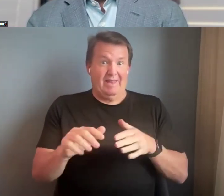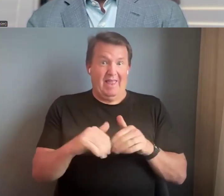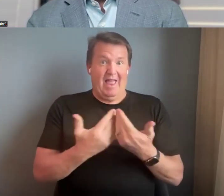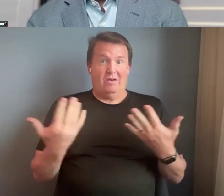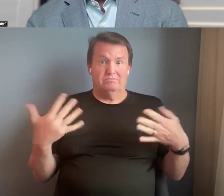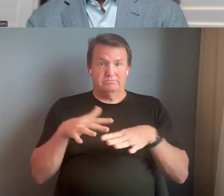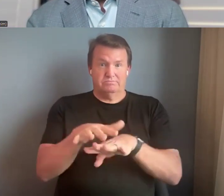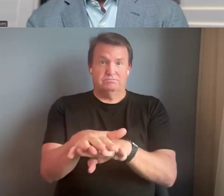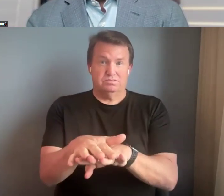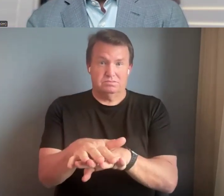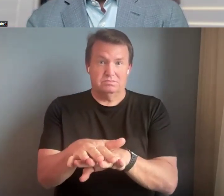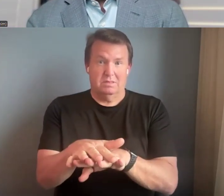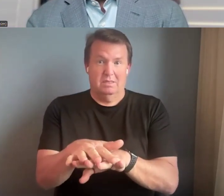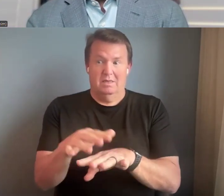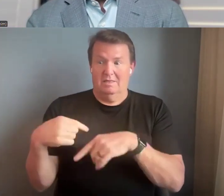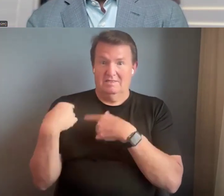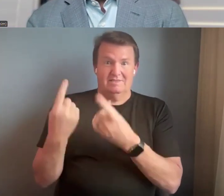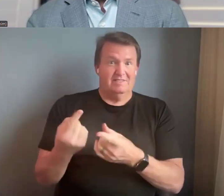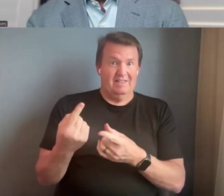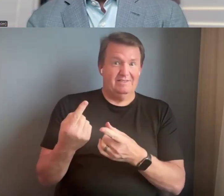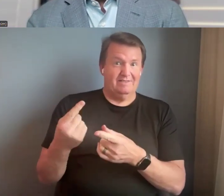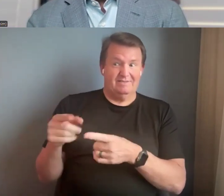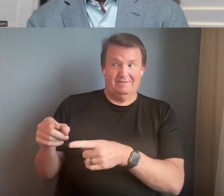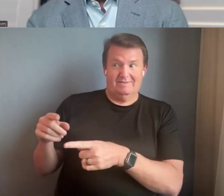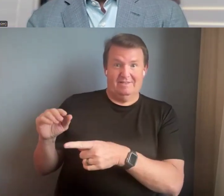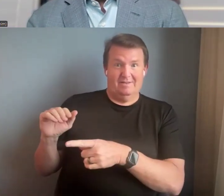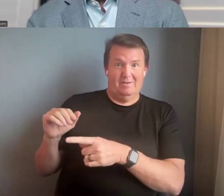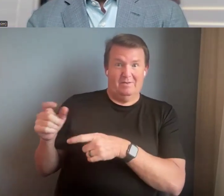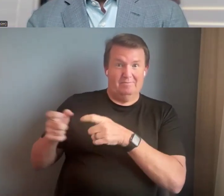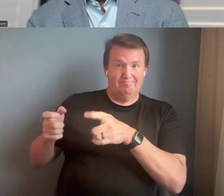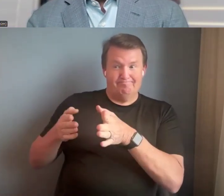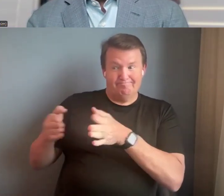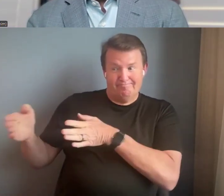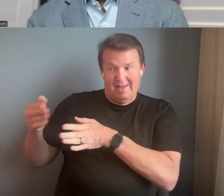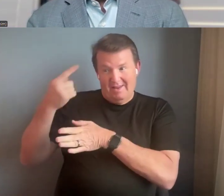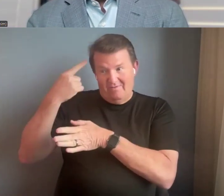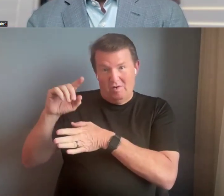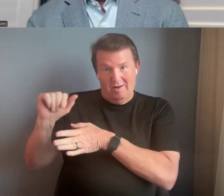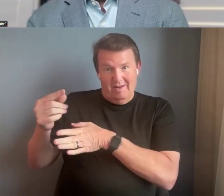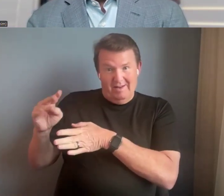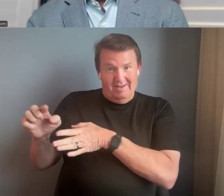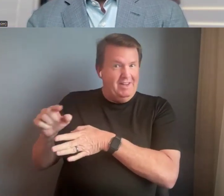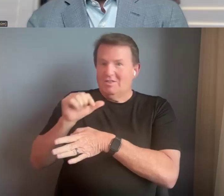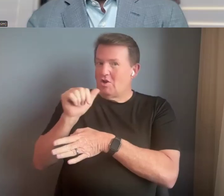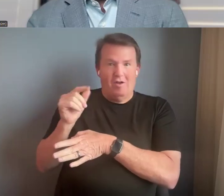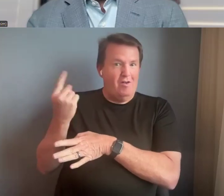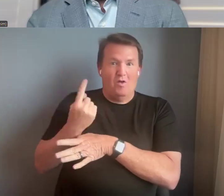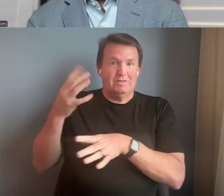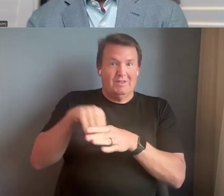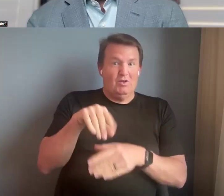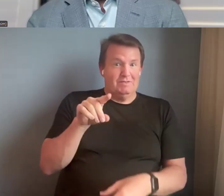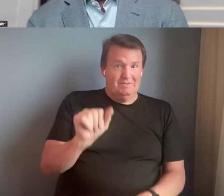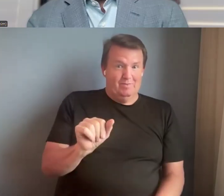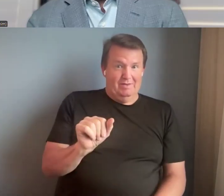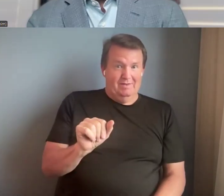Aging. And you're absolutely right. It has not always been that way. So having you engaged and others here who have, also